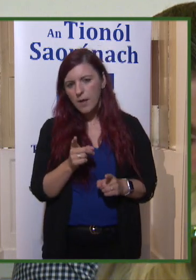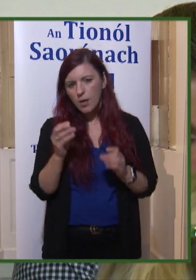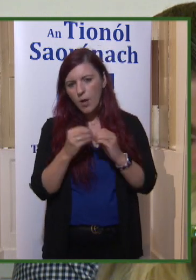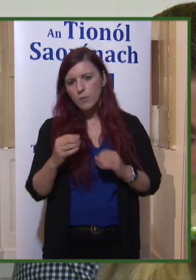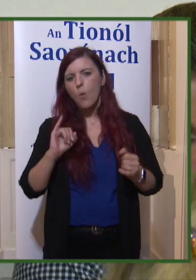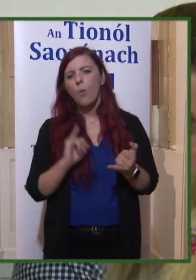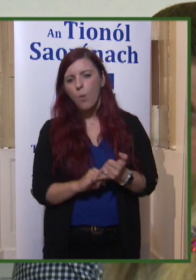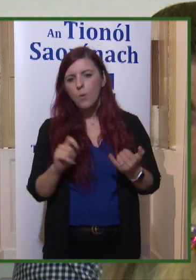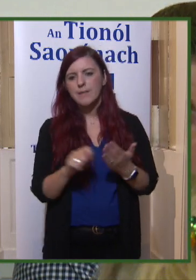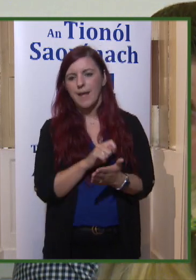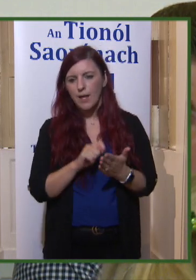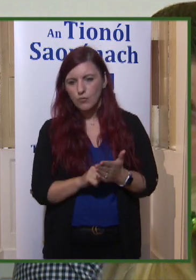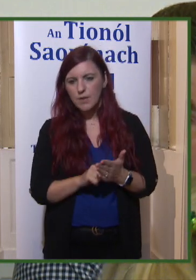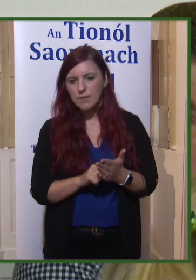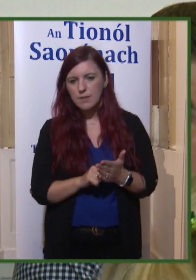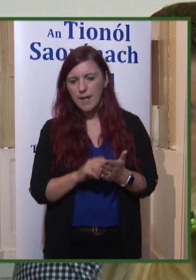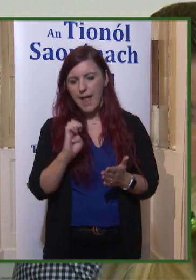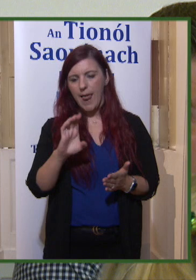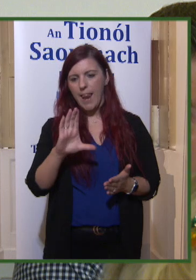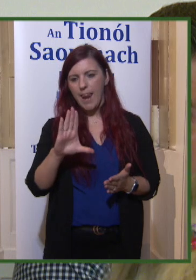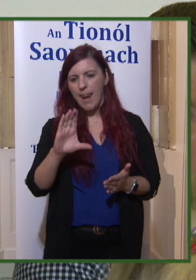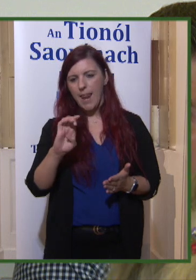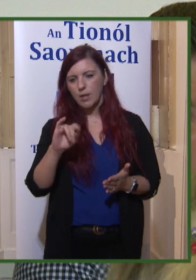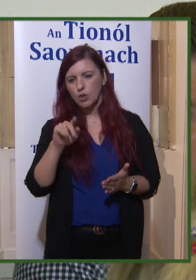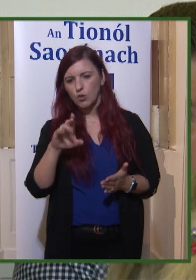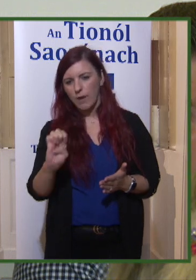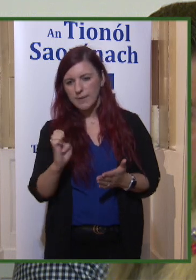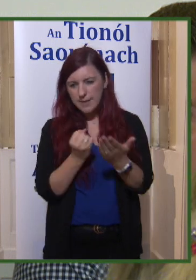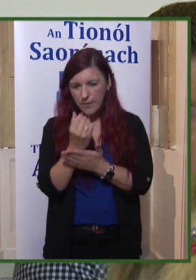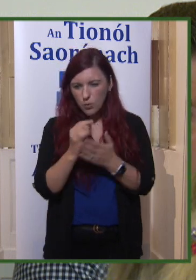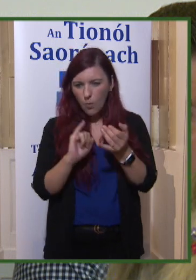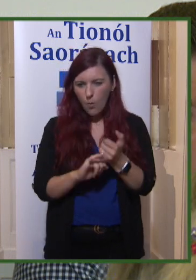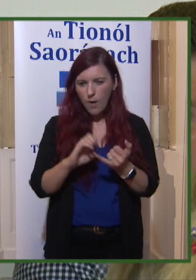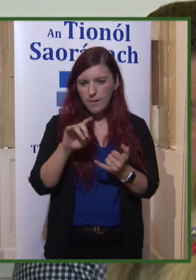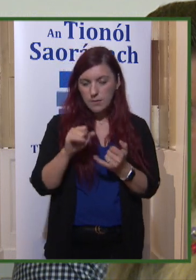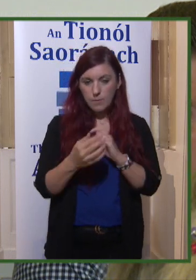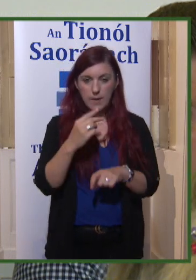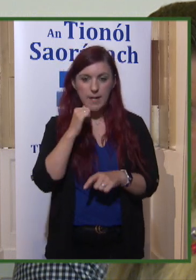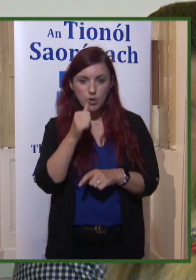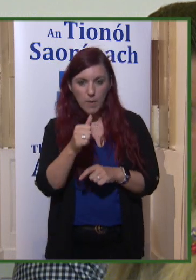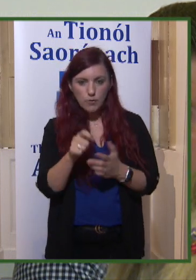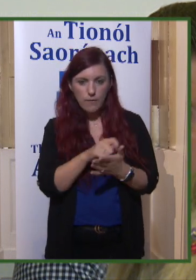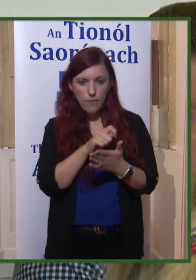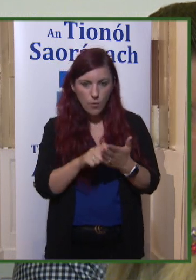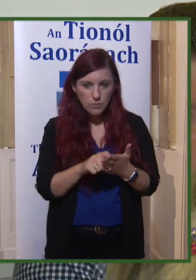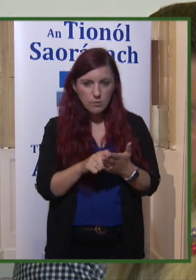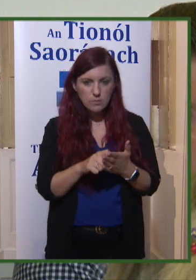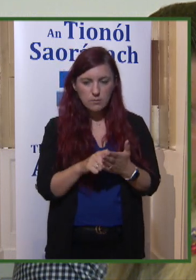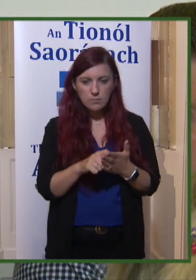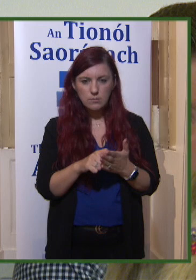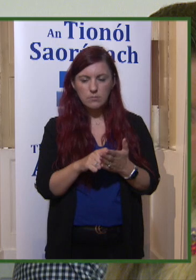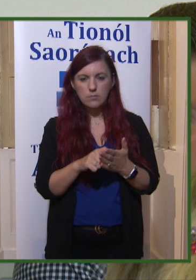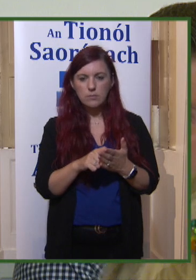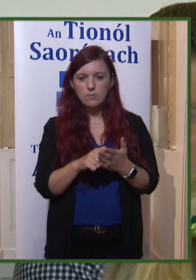electorate is. Whether that is those eligible to vote for council elections, so residents